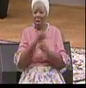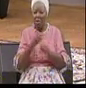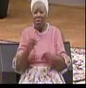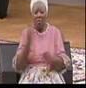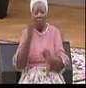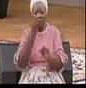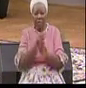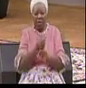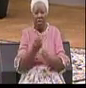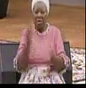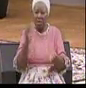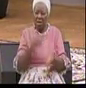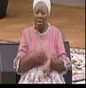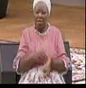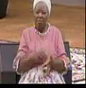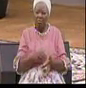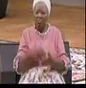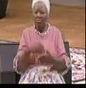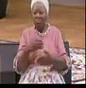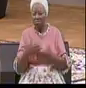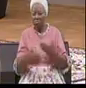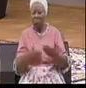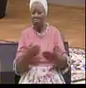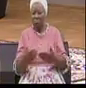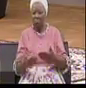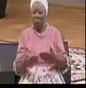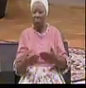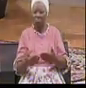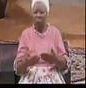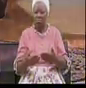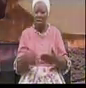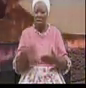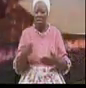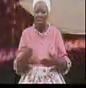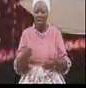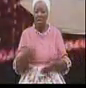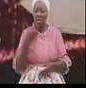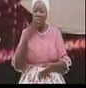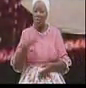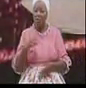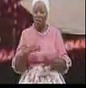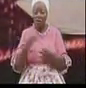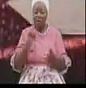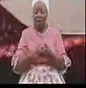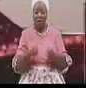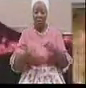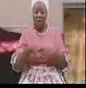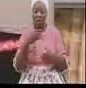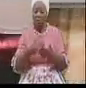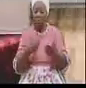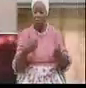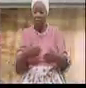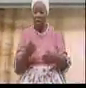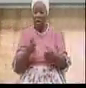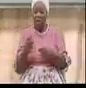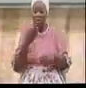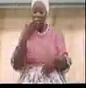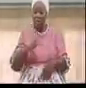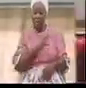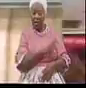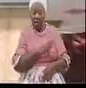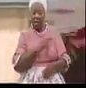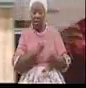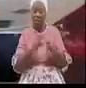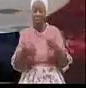by and by the evil spirit that went out before, and the evil character that went out